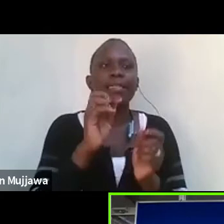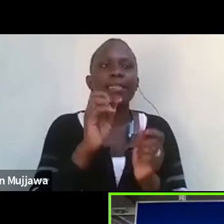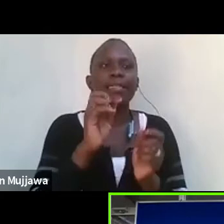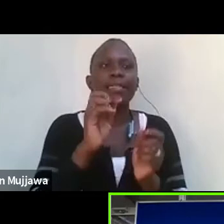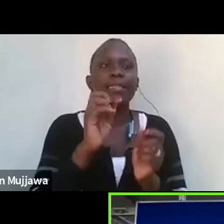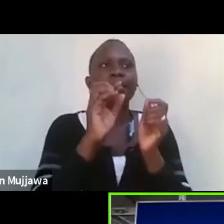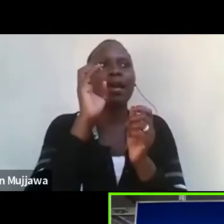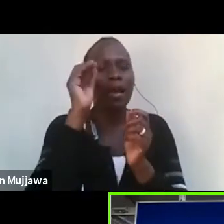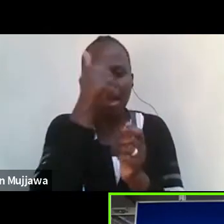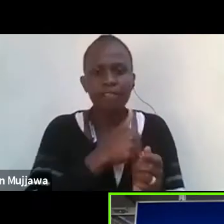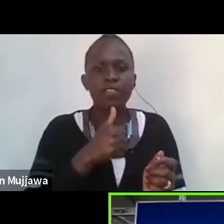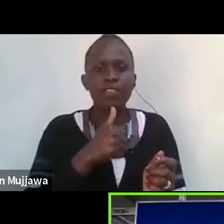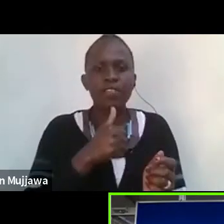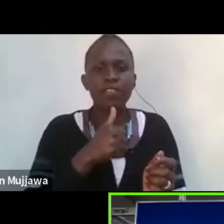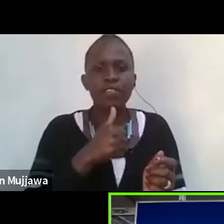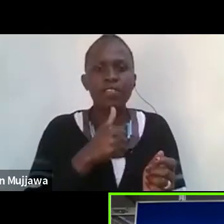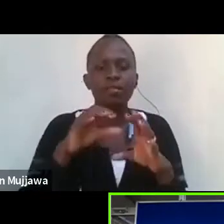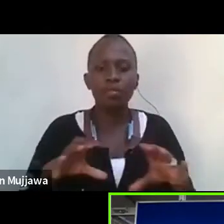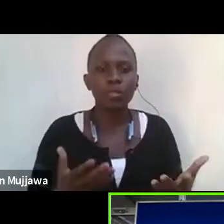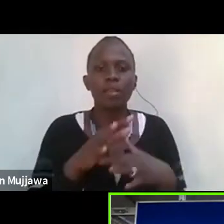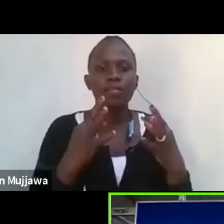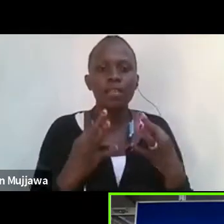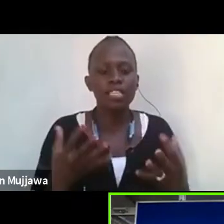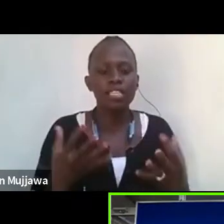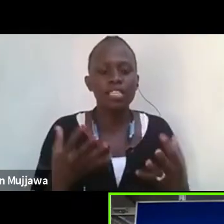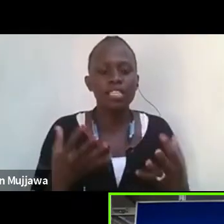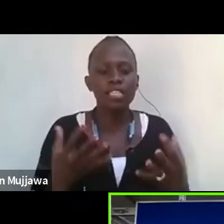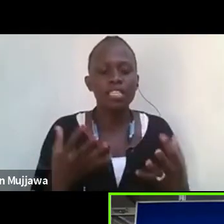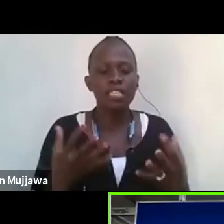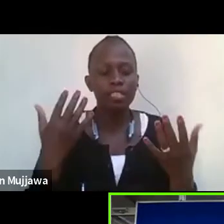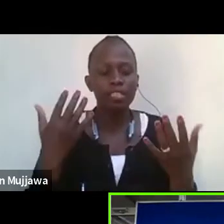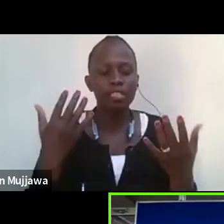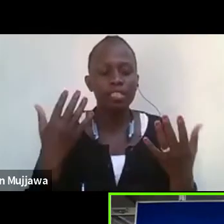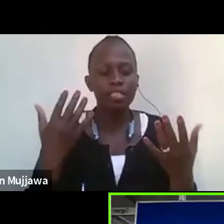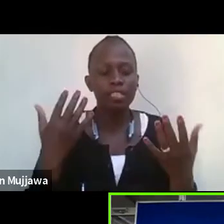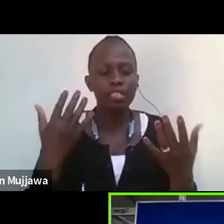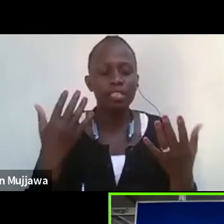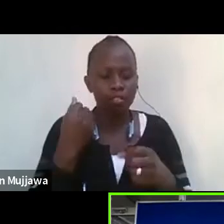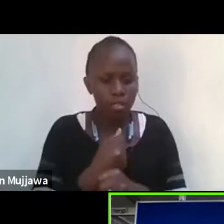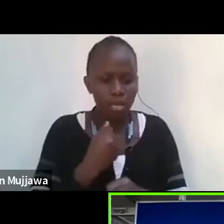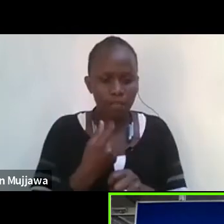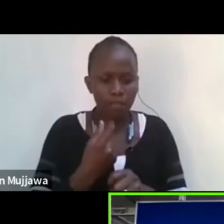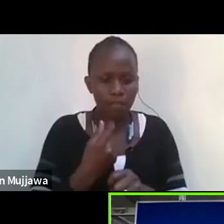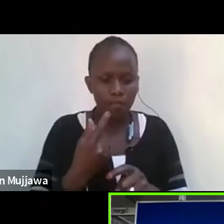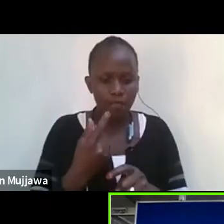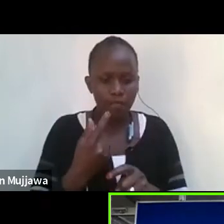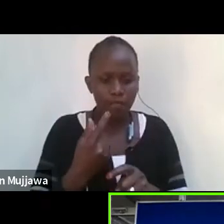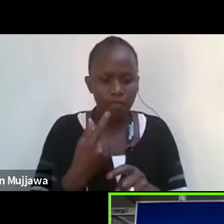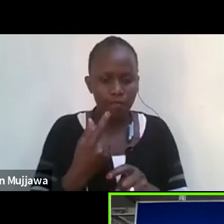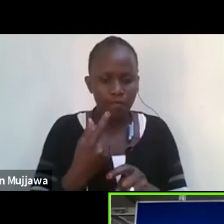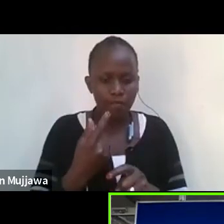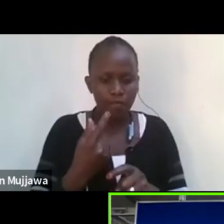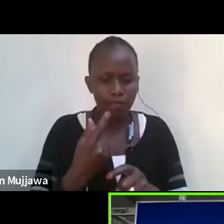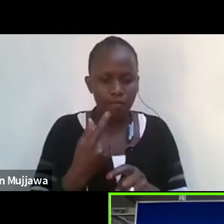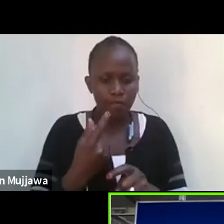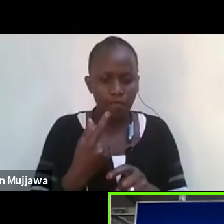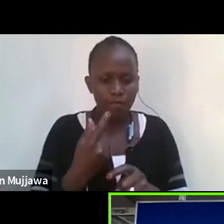here. We are fully based in Uganda. So the challenges that are into the transportation, the